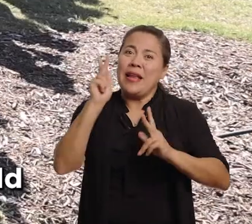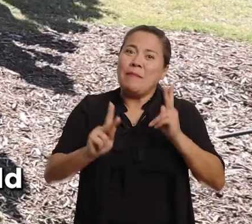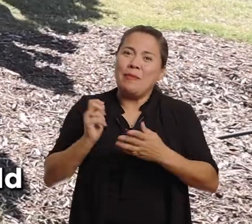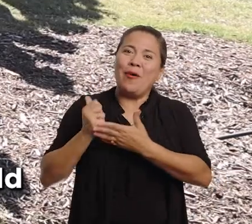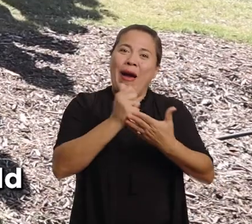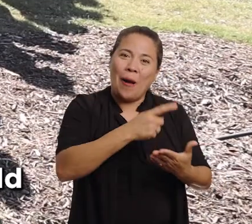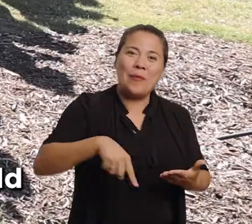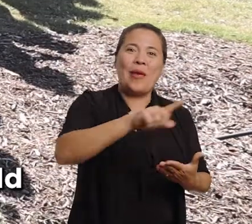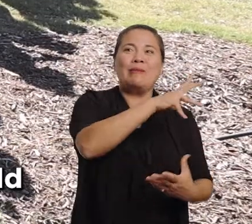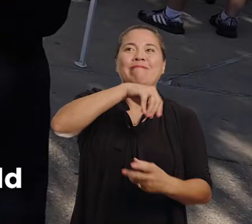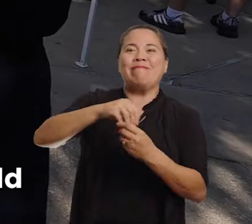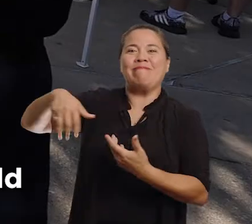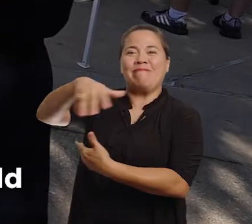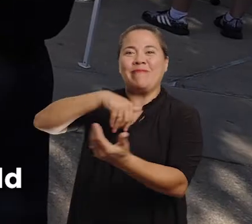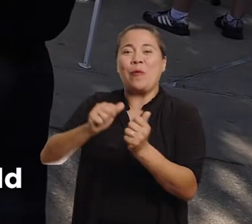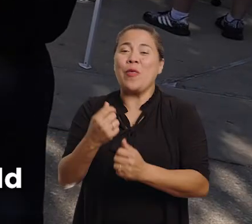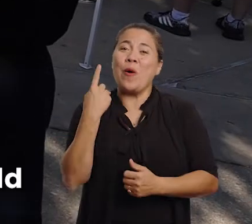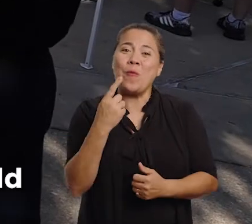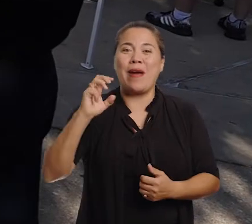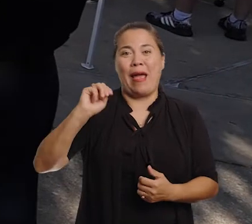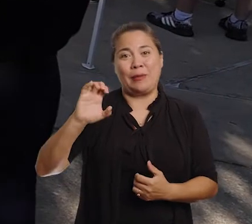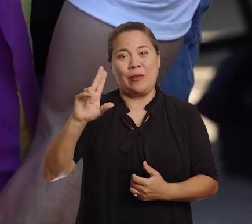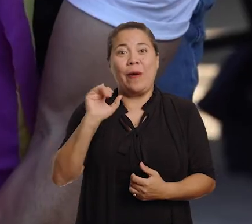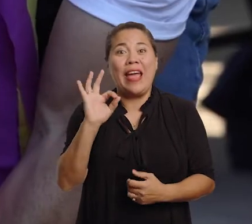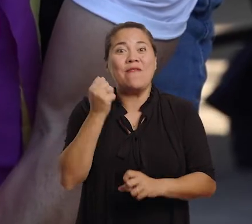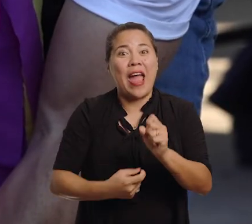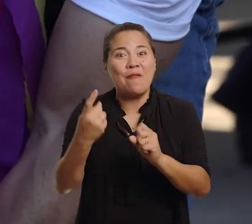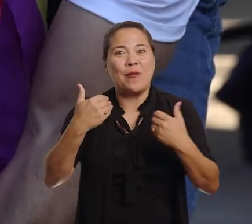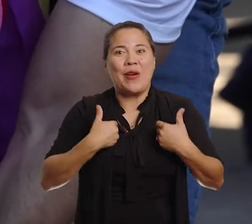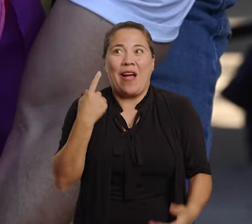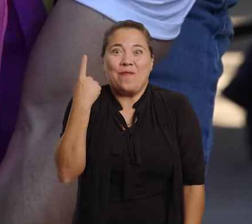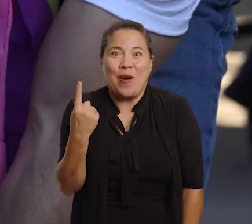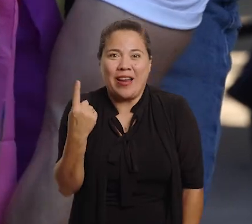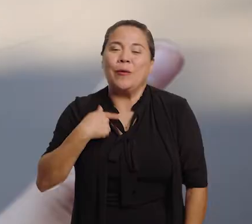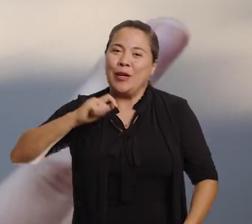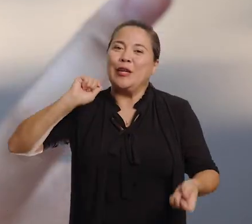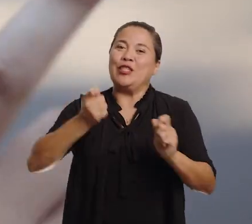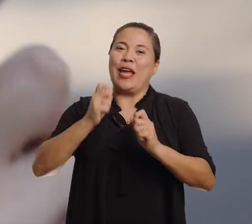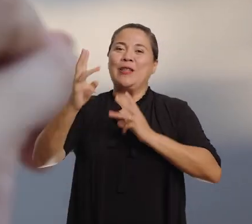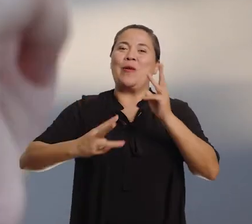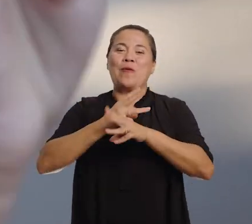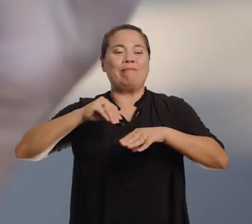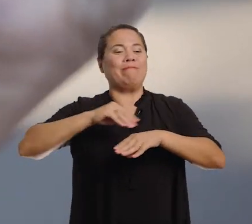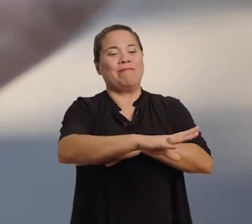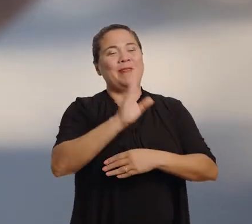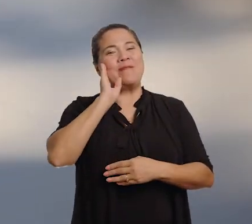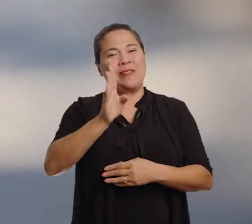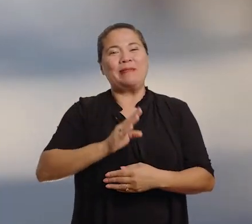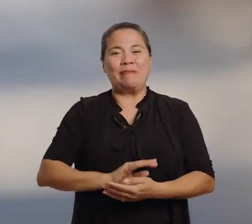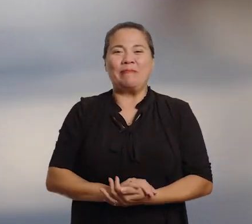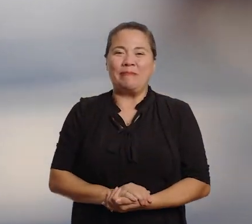demographic of people that would be served through this one mobile unit, if every city had at least one, we could change the world just a little bit.